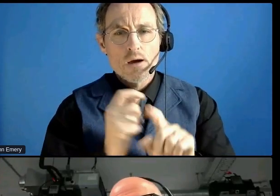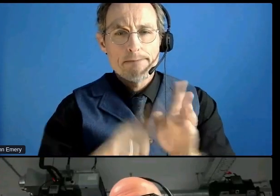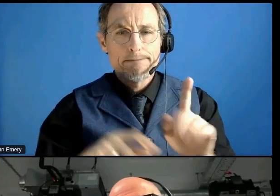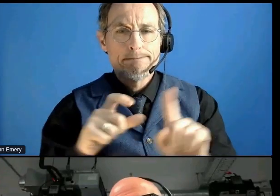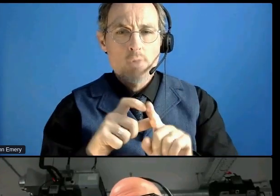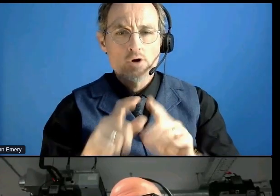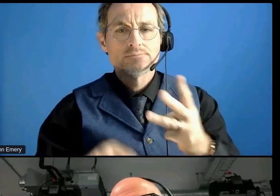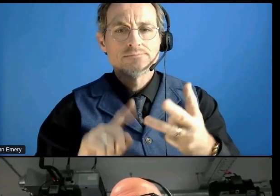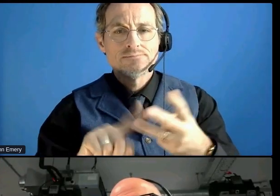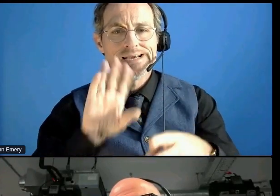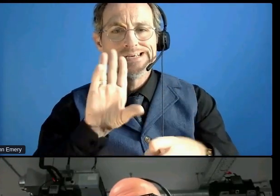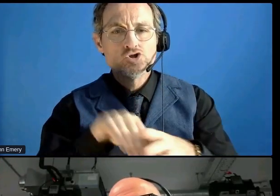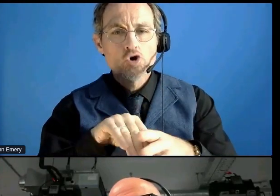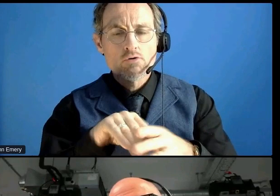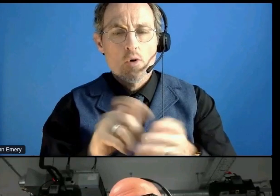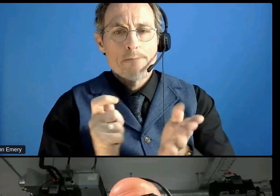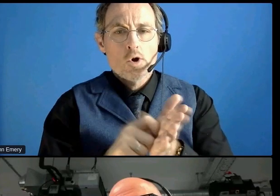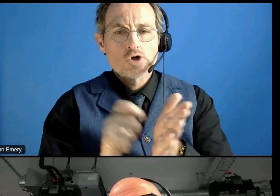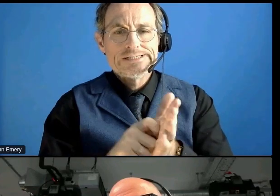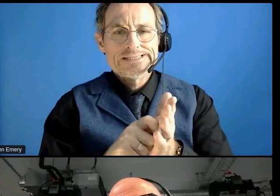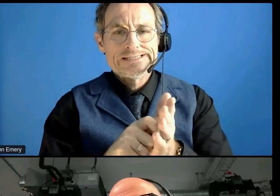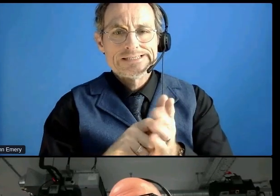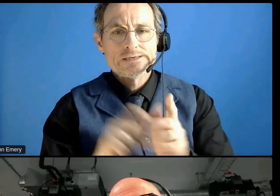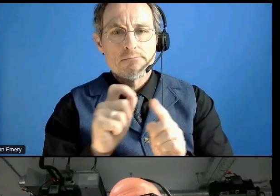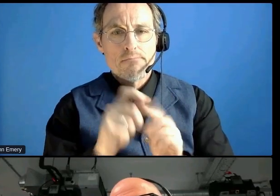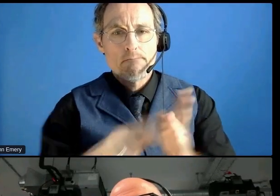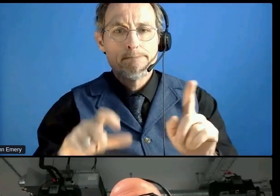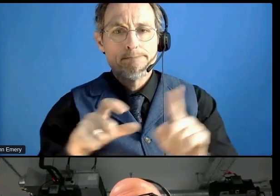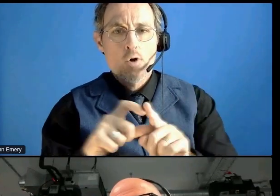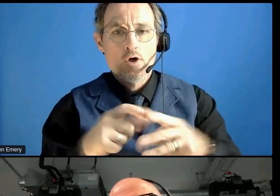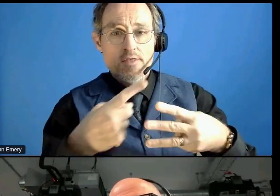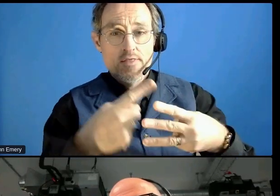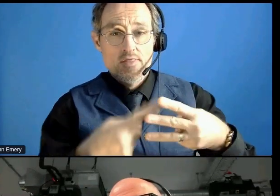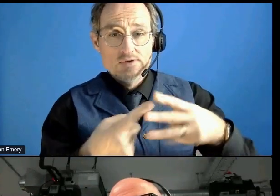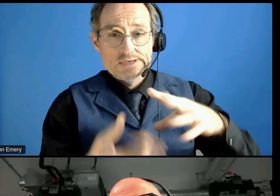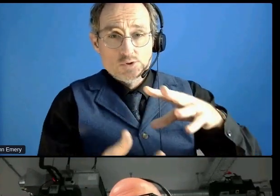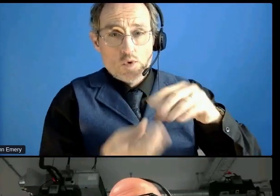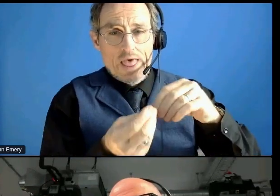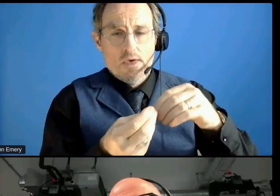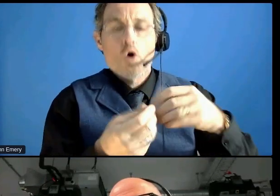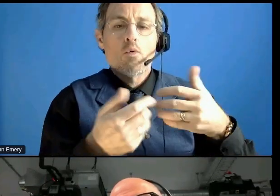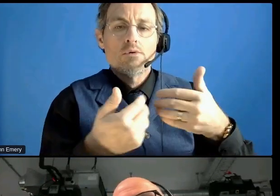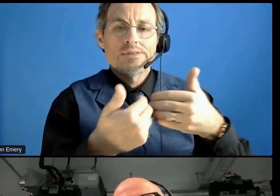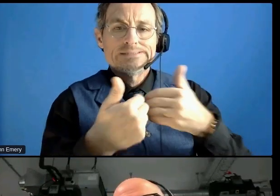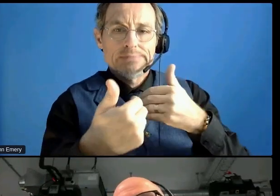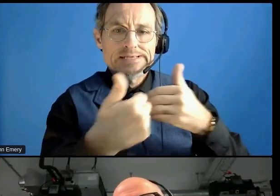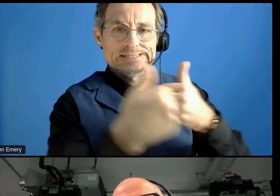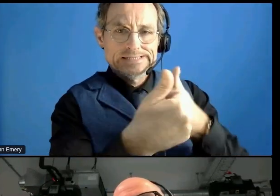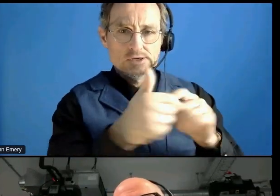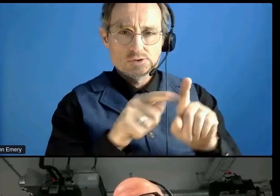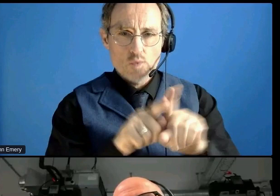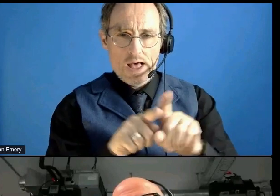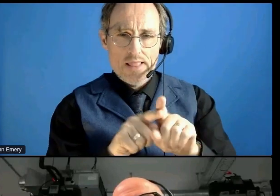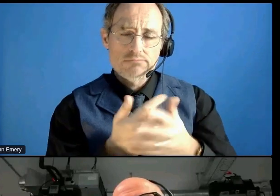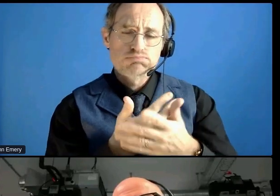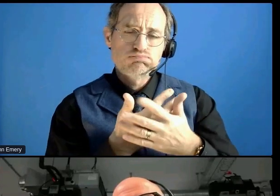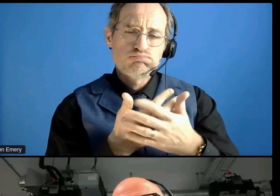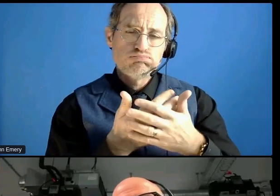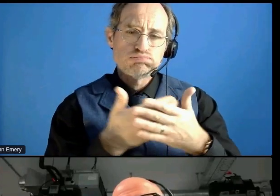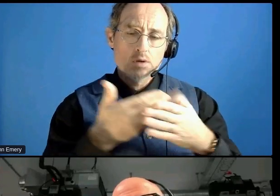creating the legislation from what you're saying. It's much more about it actually joining the dots between the various elements in a way that they're drawing a line. We've done the